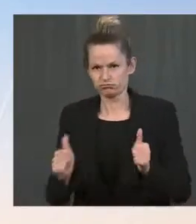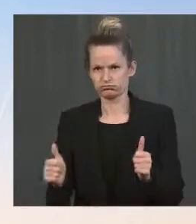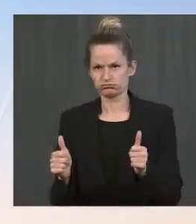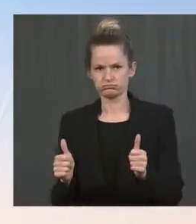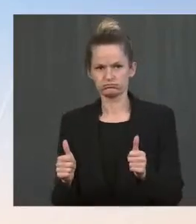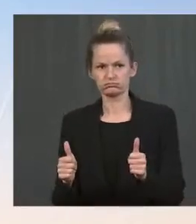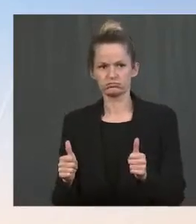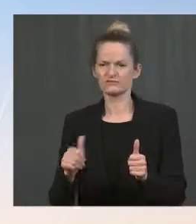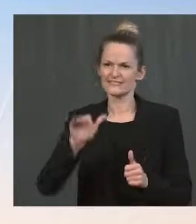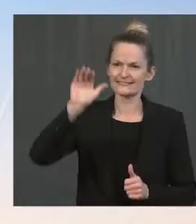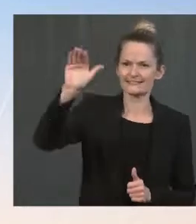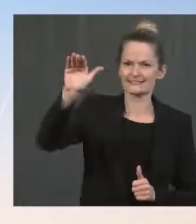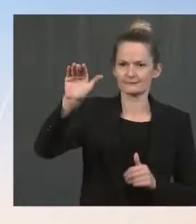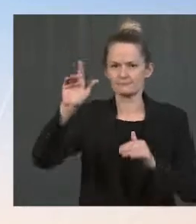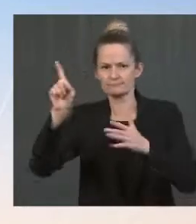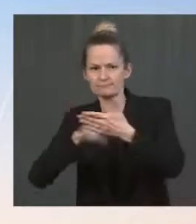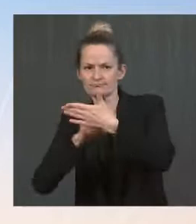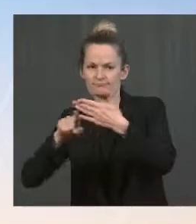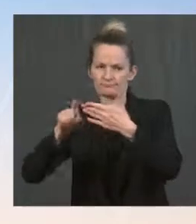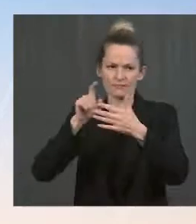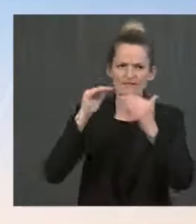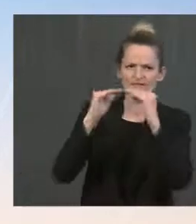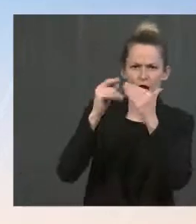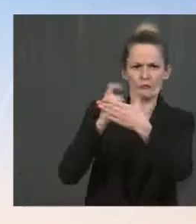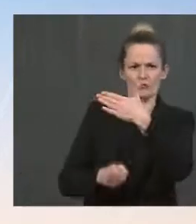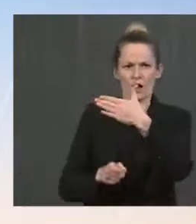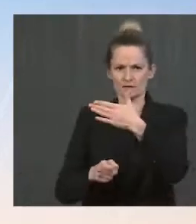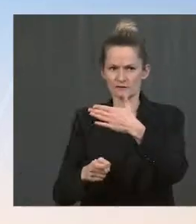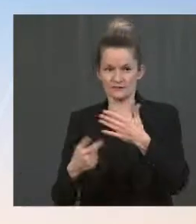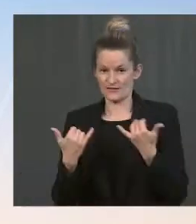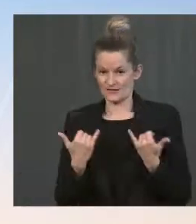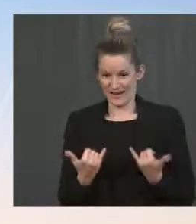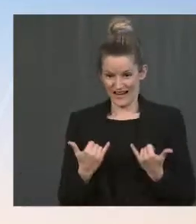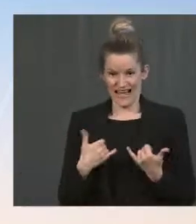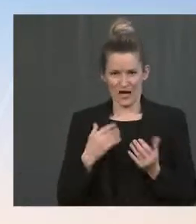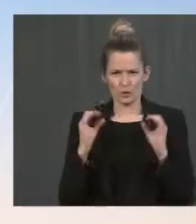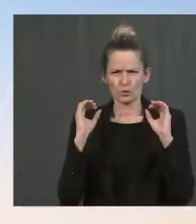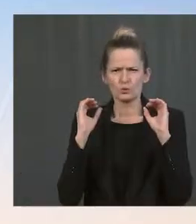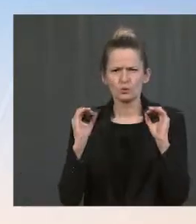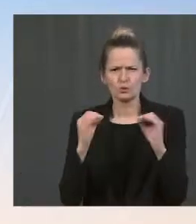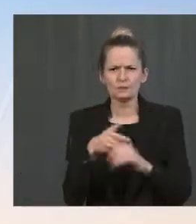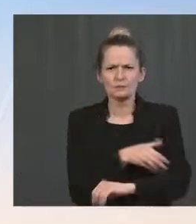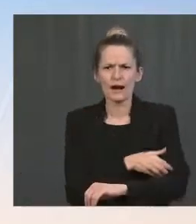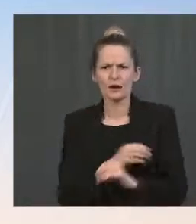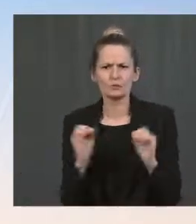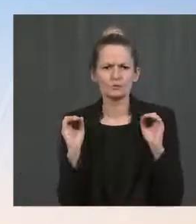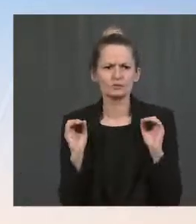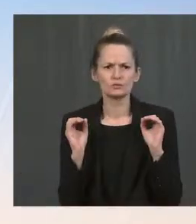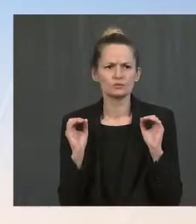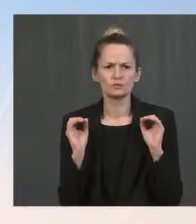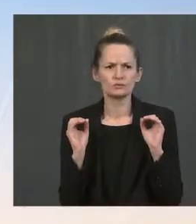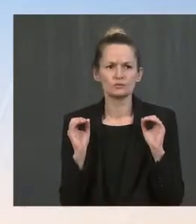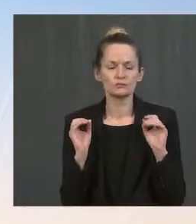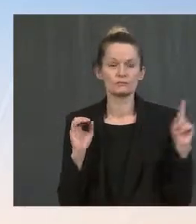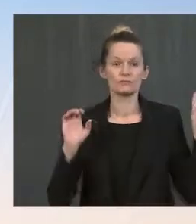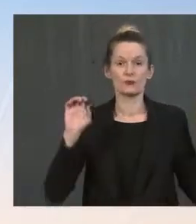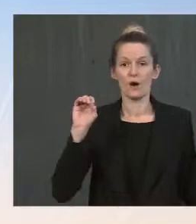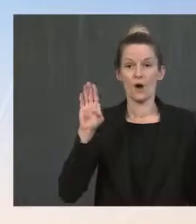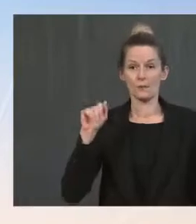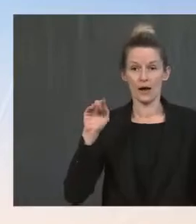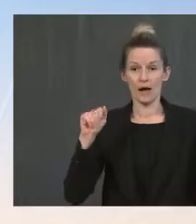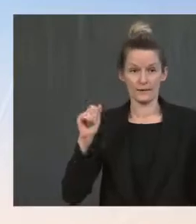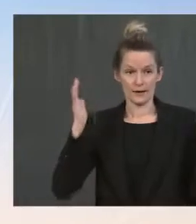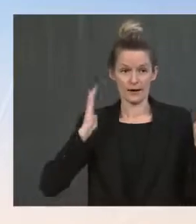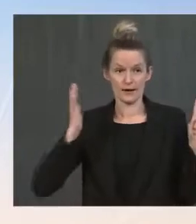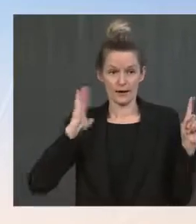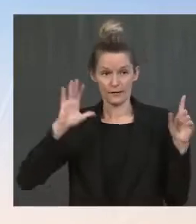practices. We don't have that power now. We tried to get it during the Obama administration. Congress blocked it. We now think we're in a position to move forward on